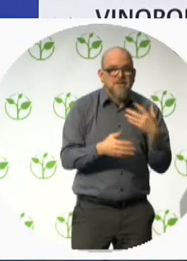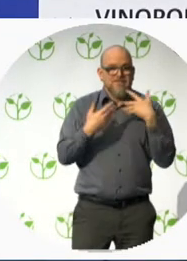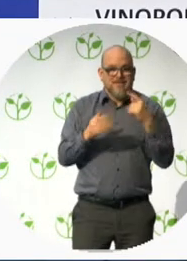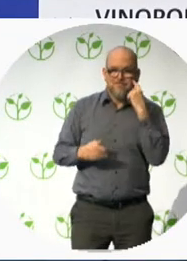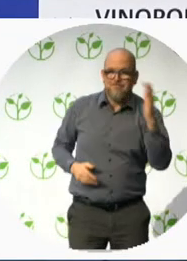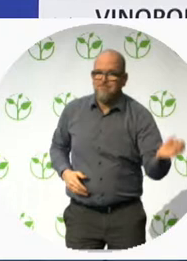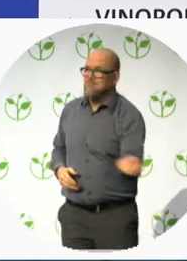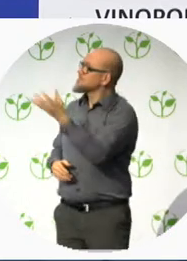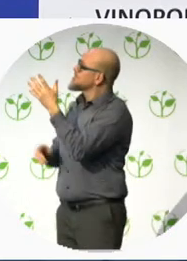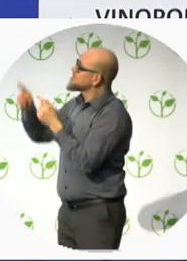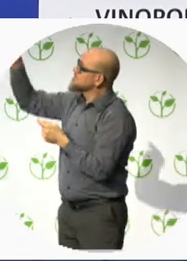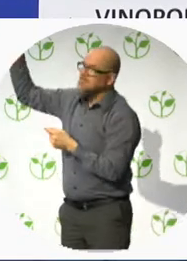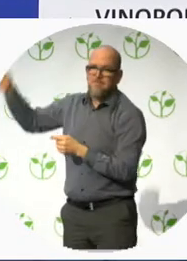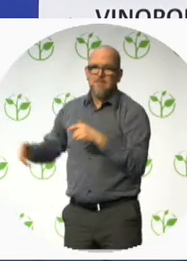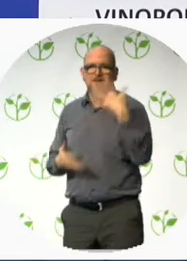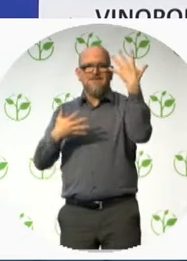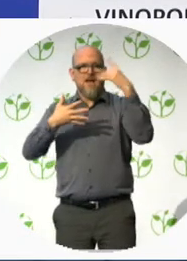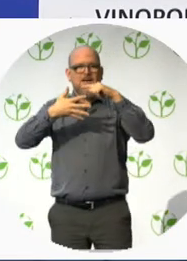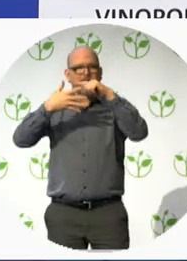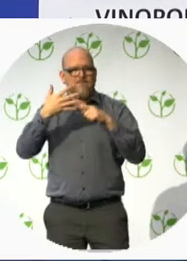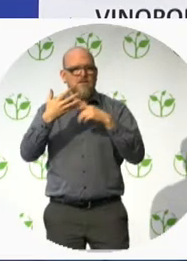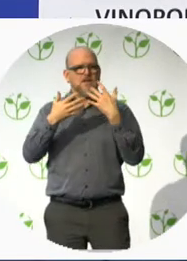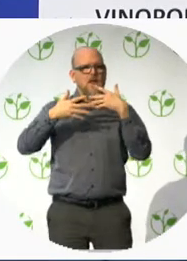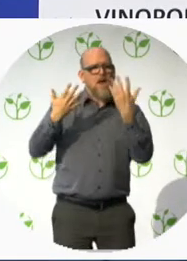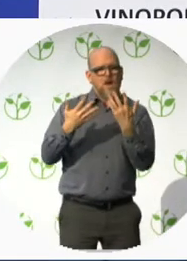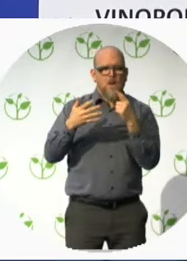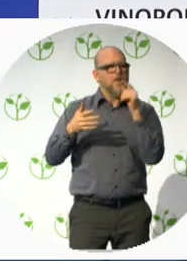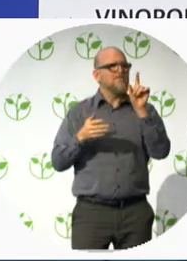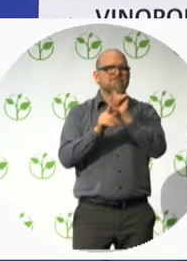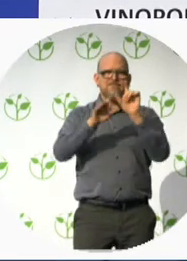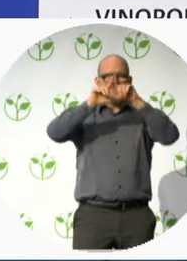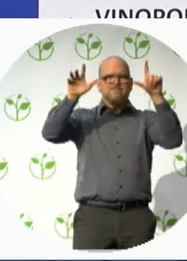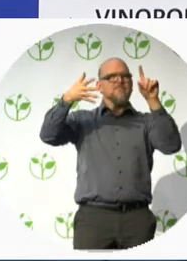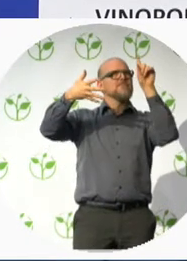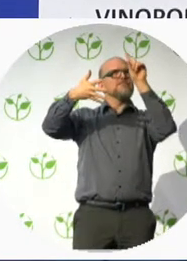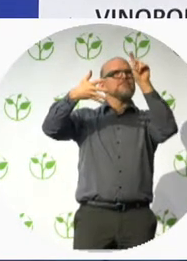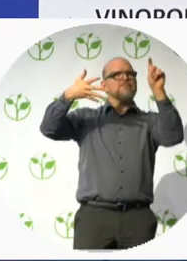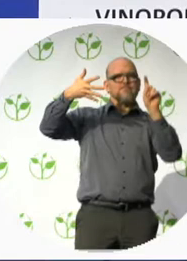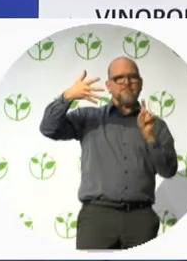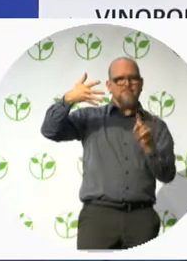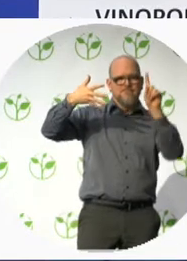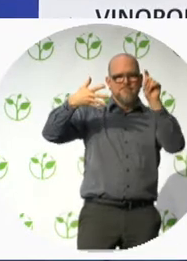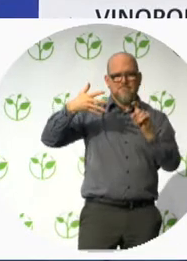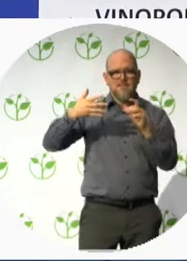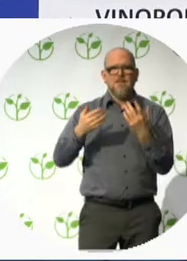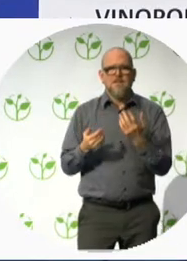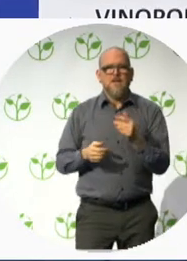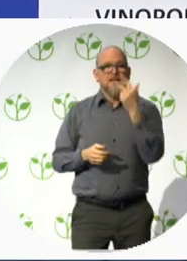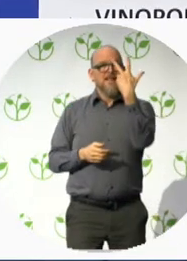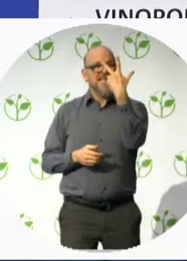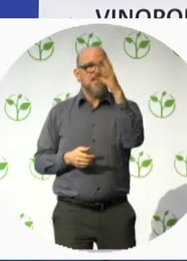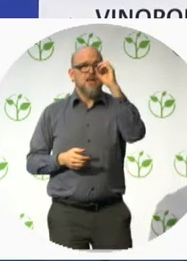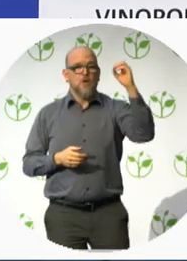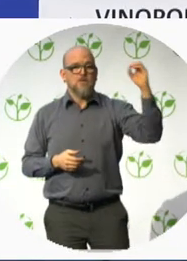And this is the opening menu. First of all, we have a dictionary of nearly 3,000 Moroccan sign language